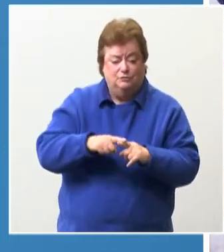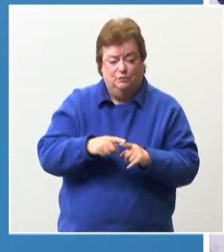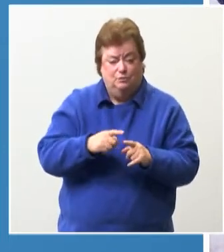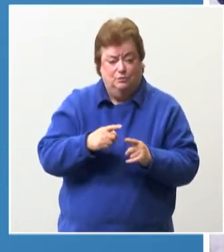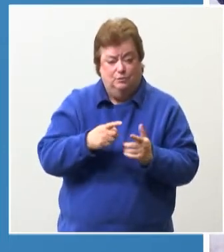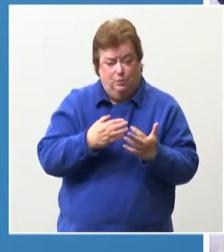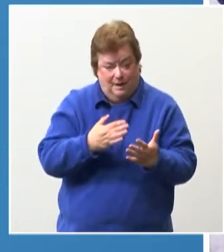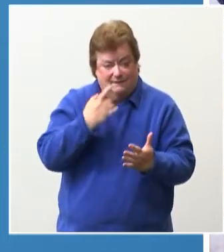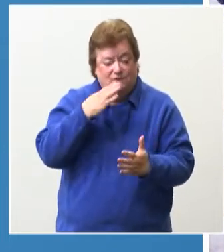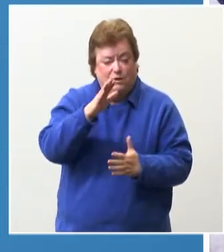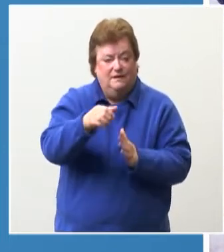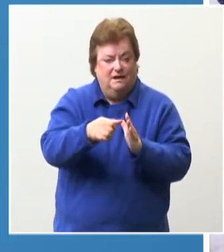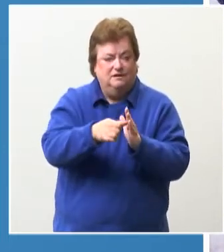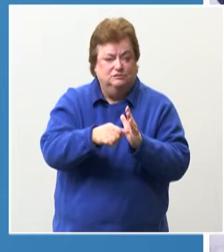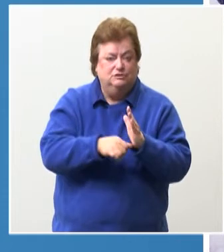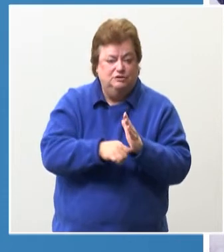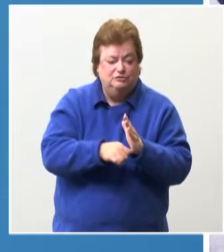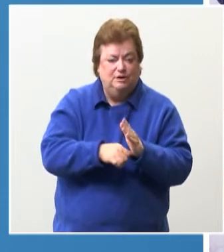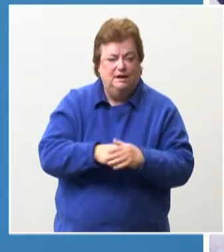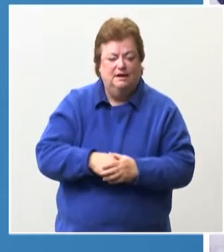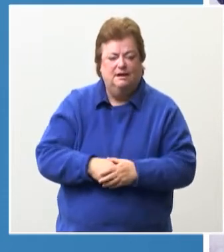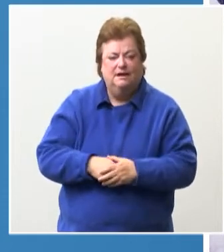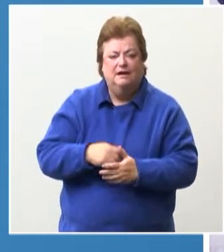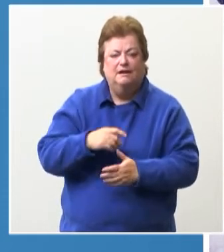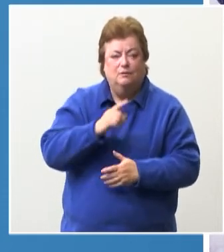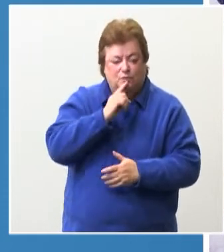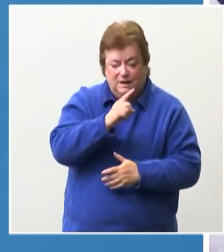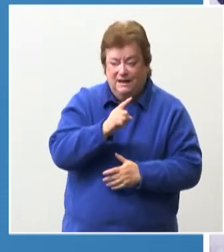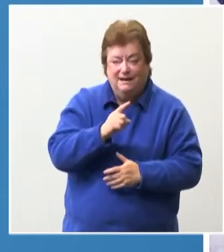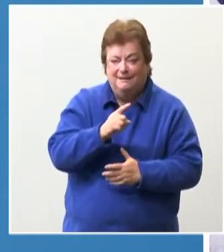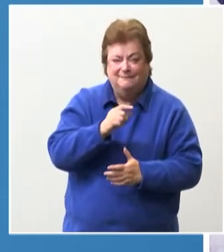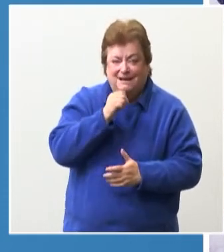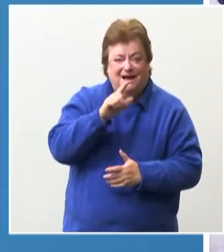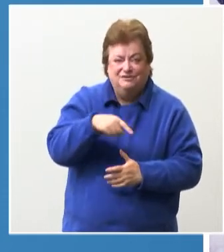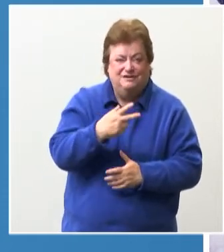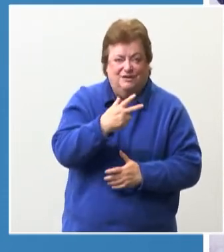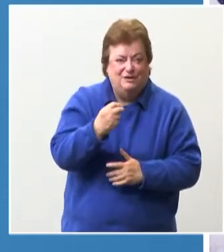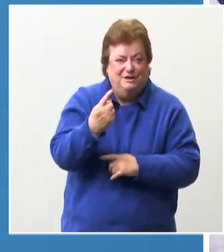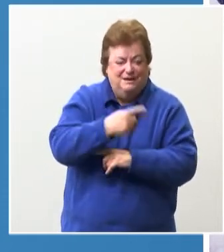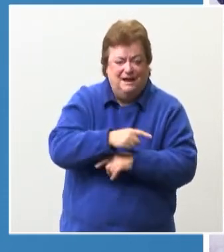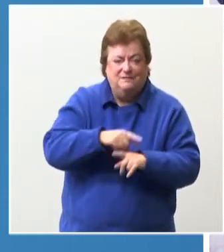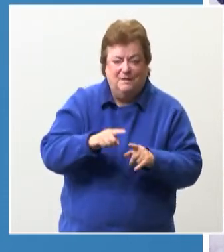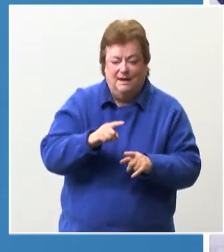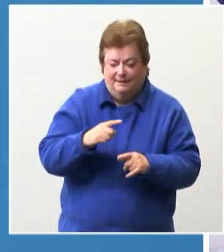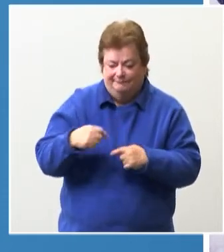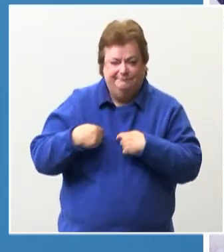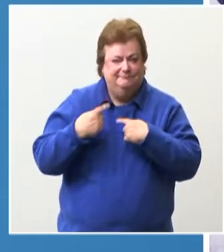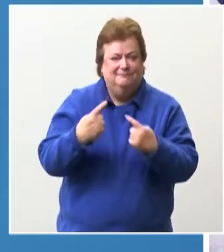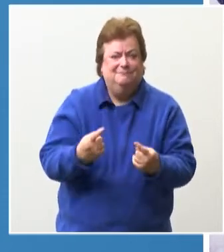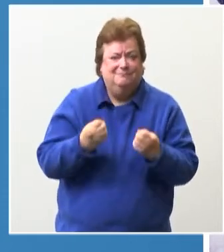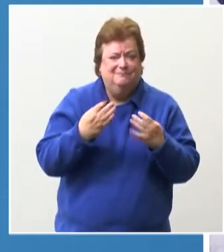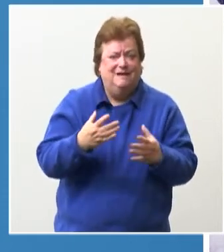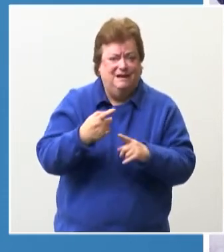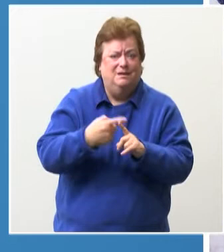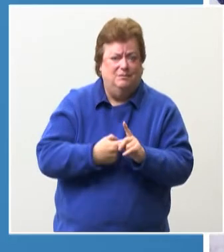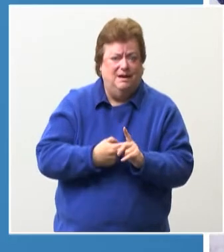time frame for whether something is elective. They've really been waiting months. And so they're really not elective any longer. They're only elective in name. They